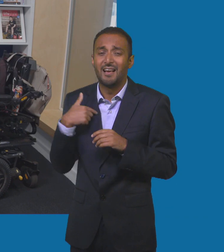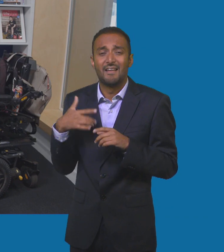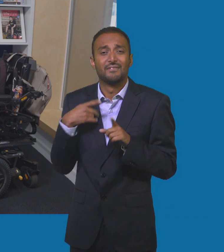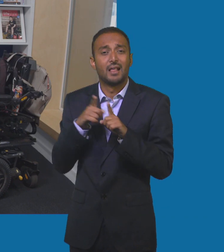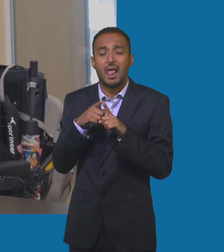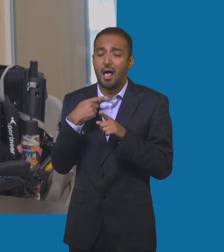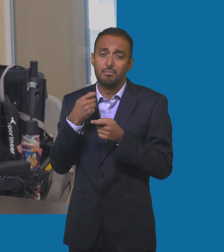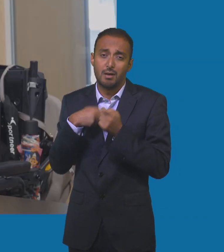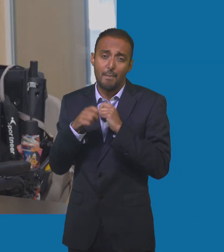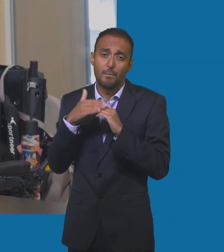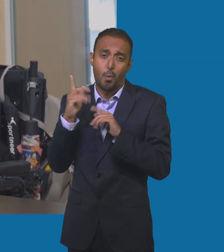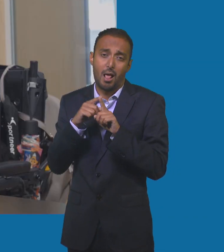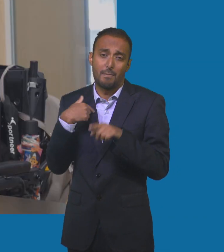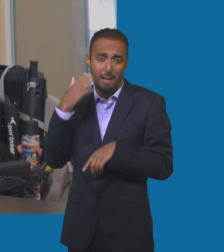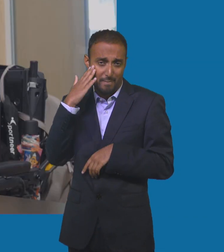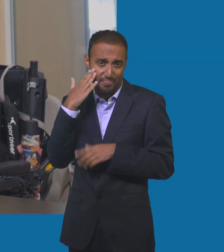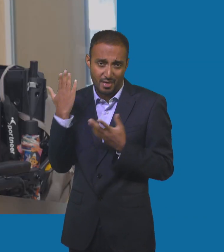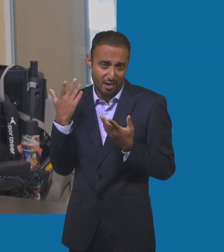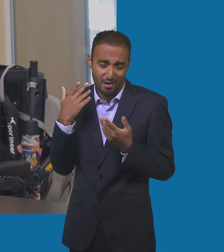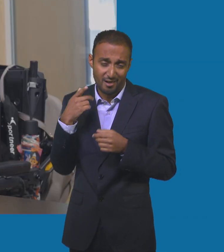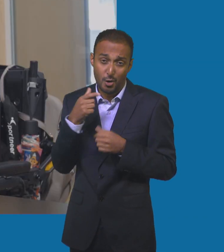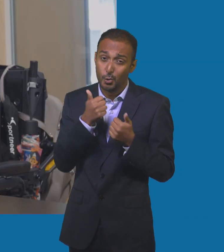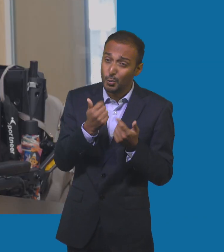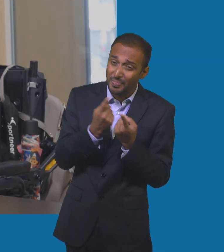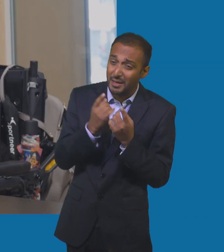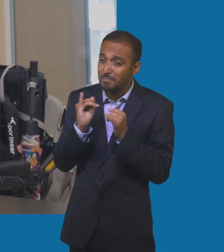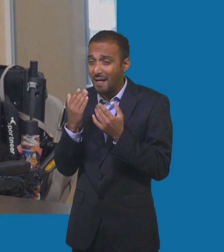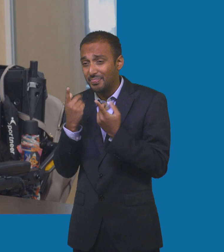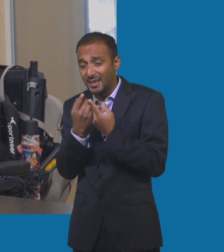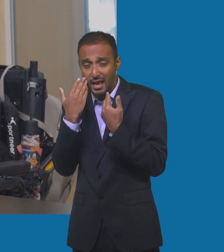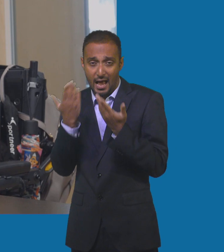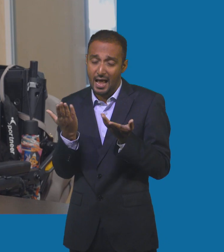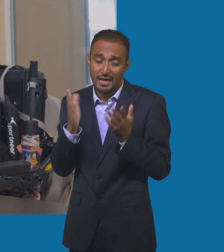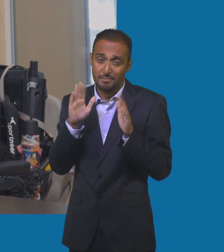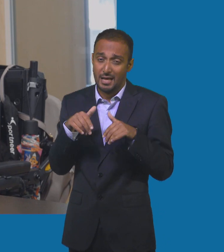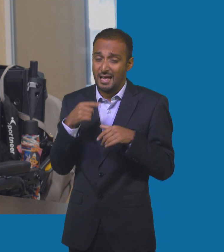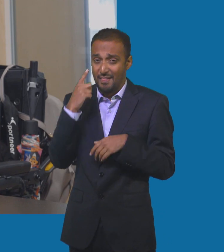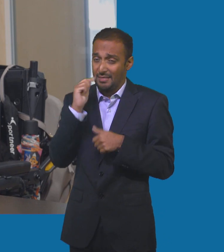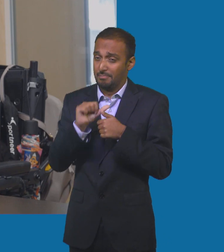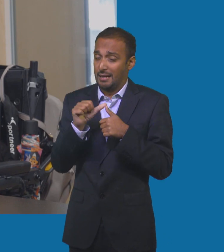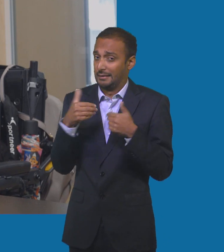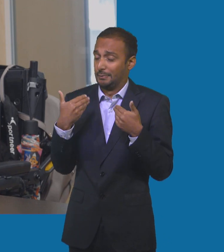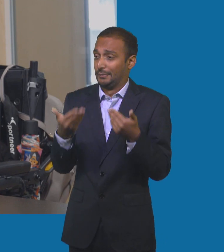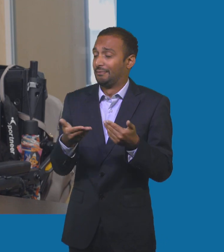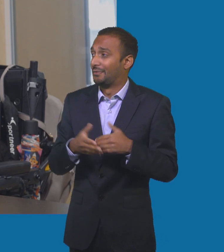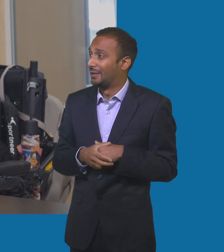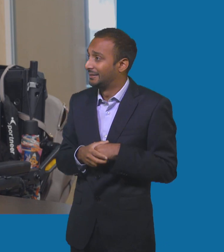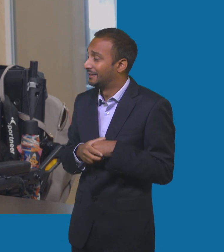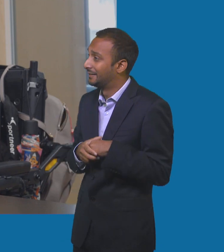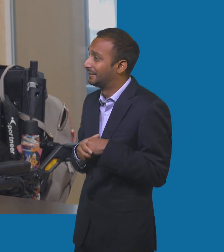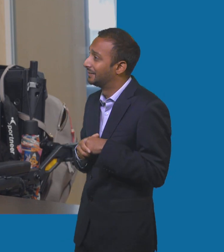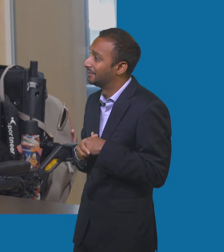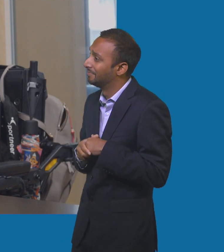into my mother each day, and I don't know whether that's a good thing or a bad thing. But let's move swiftly on before I get myself into some